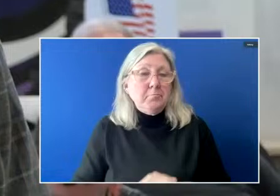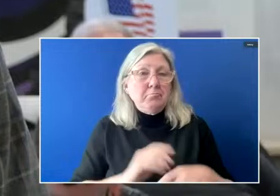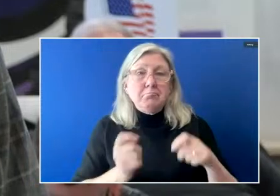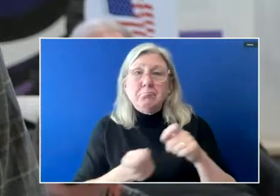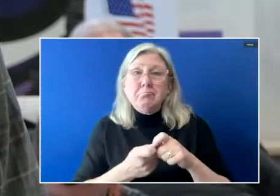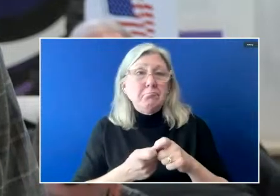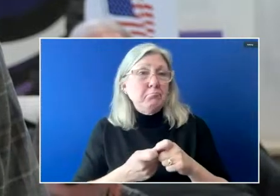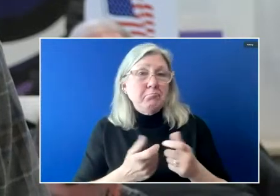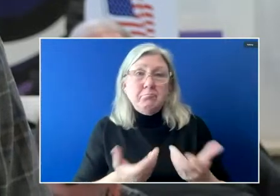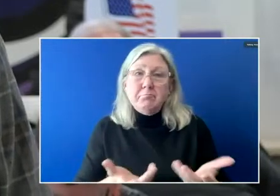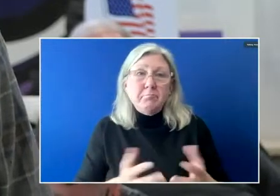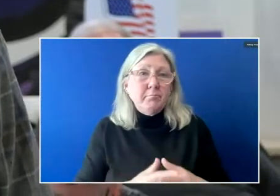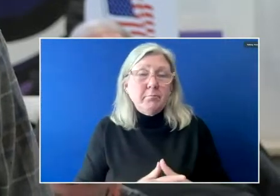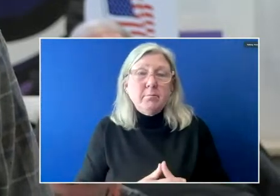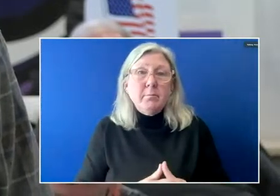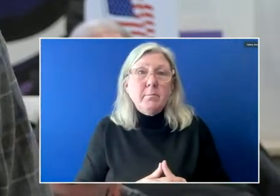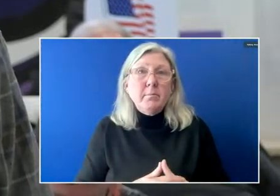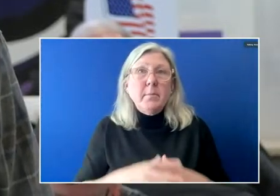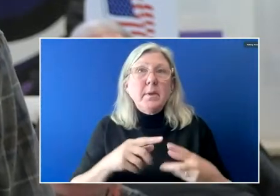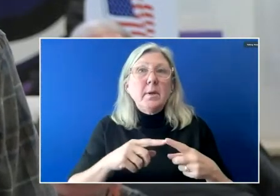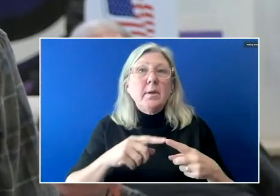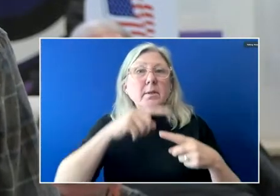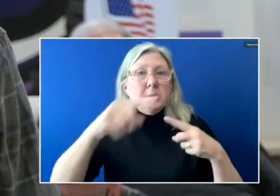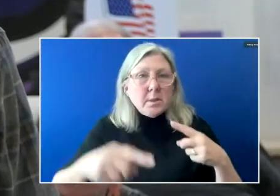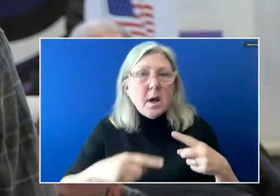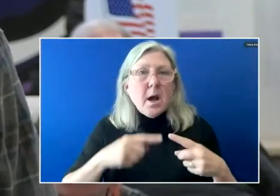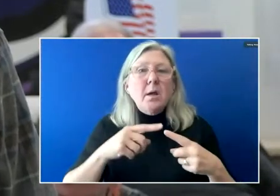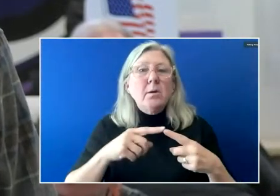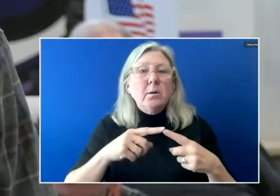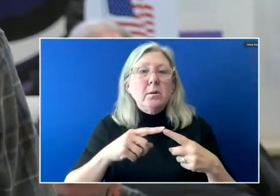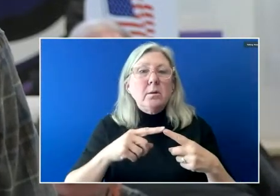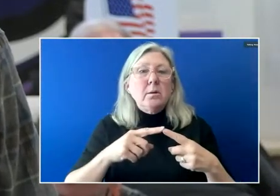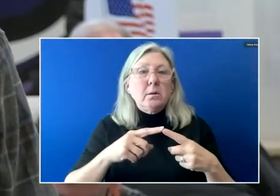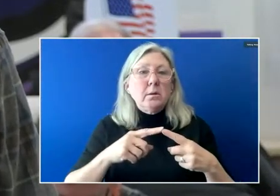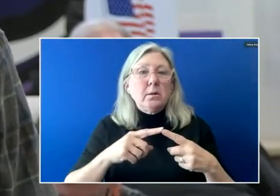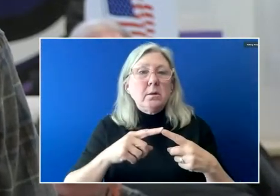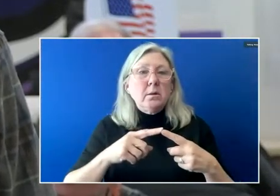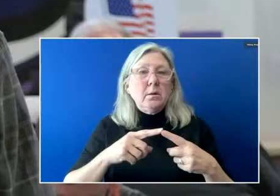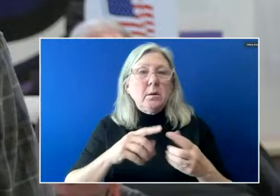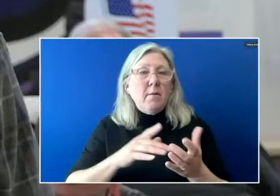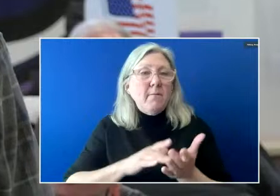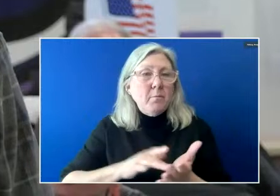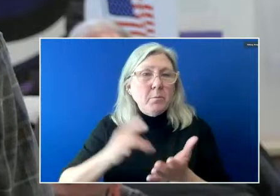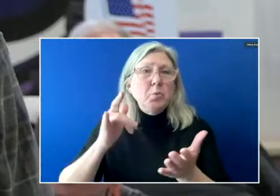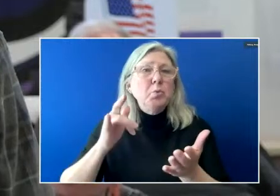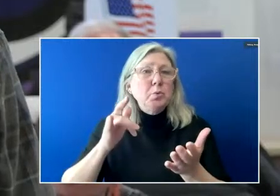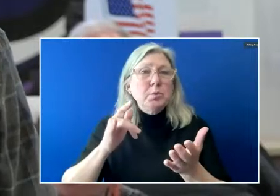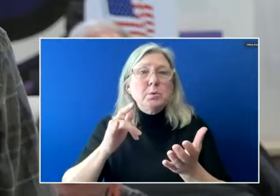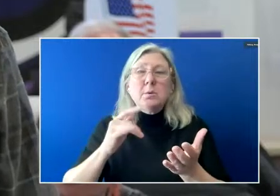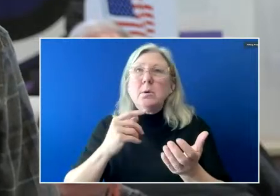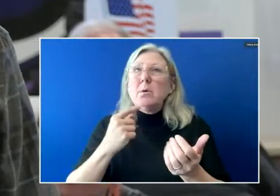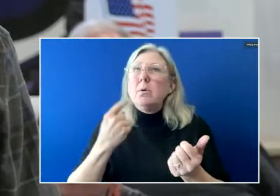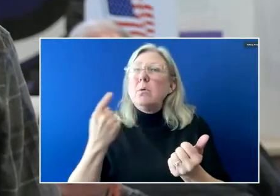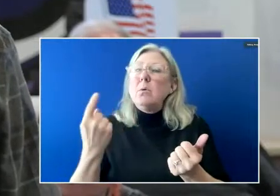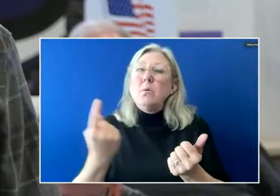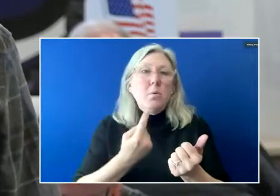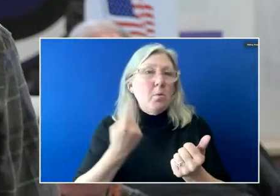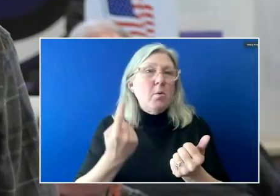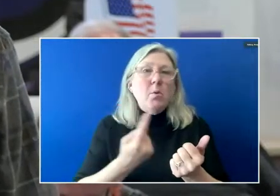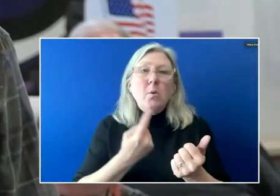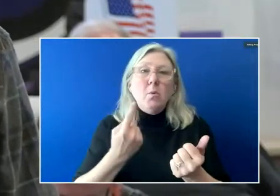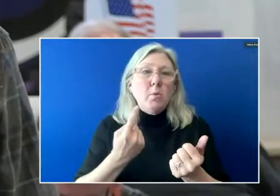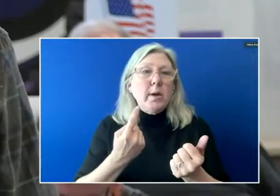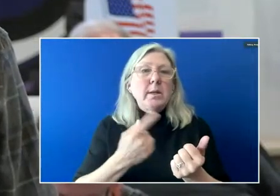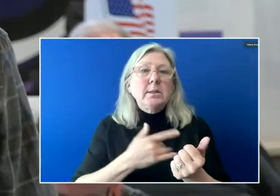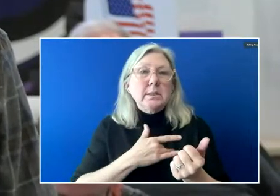um the cycle of abuse is always tends towards